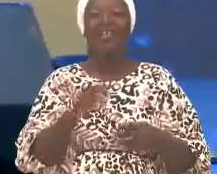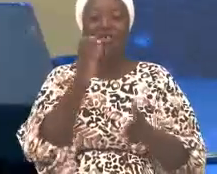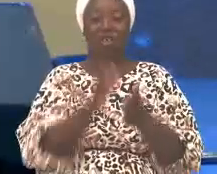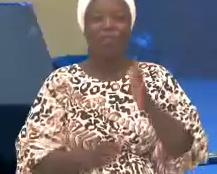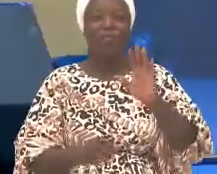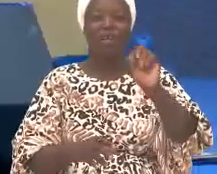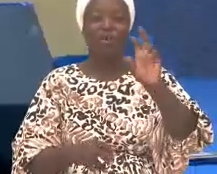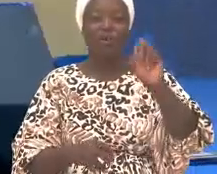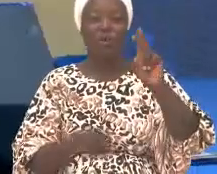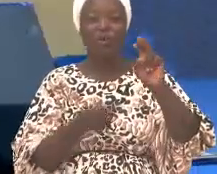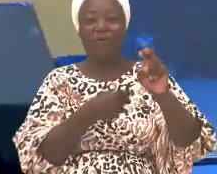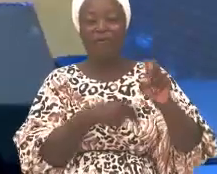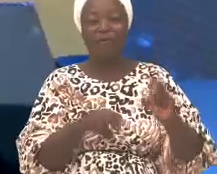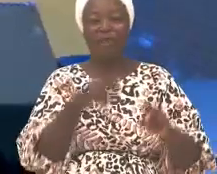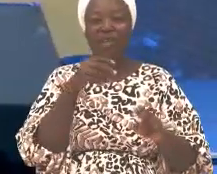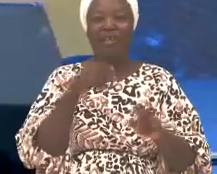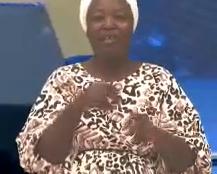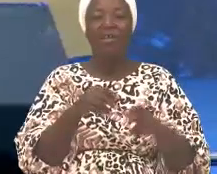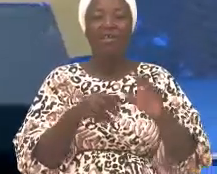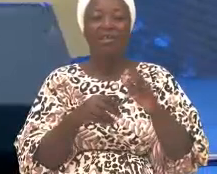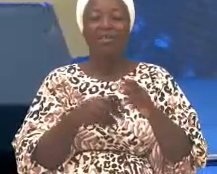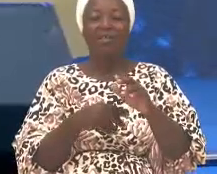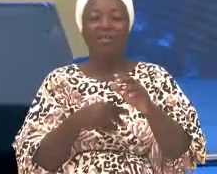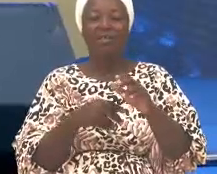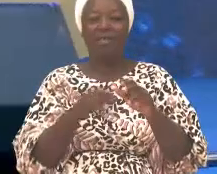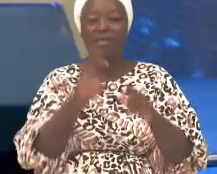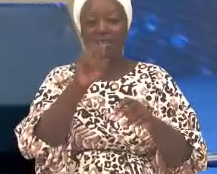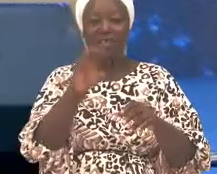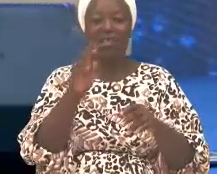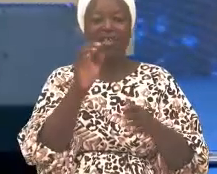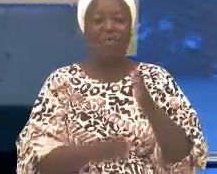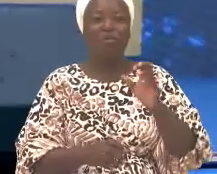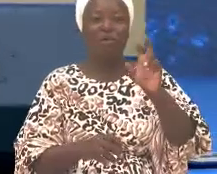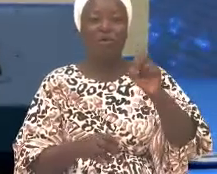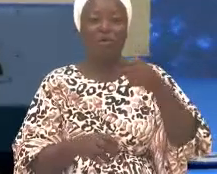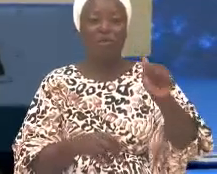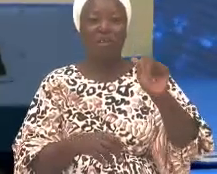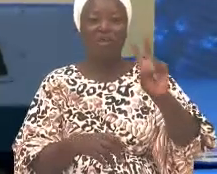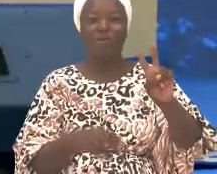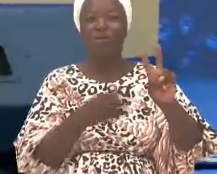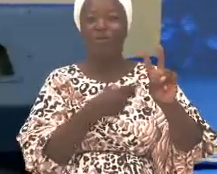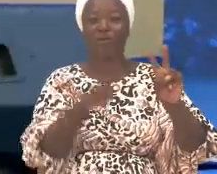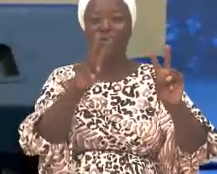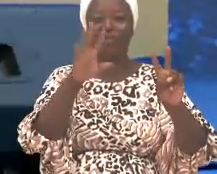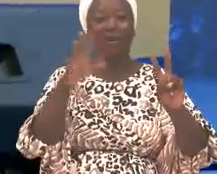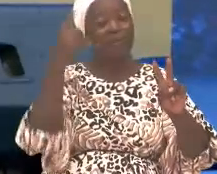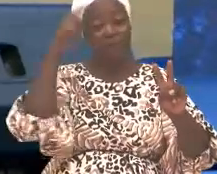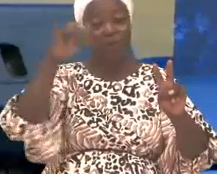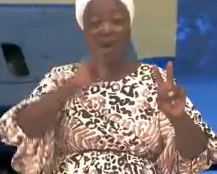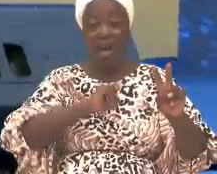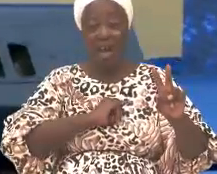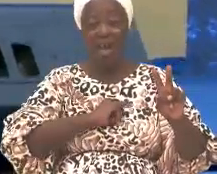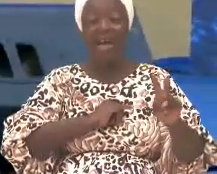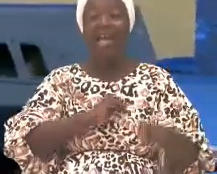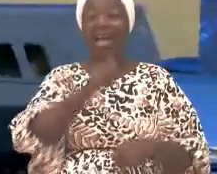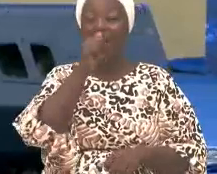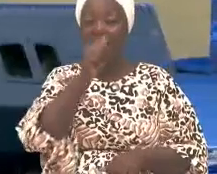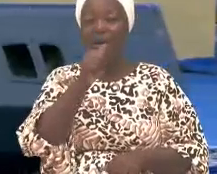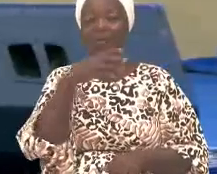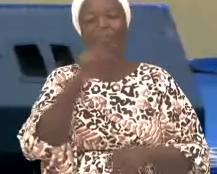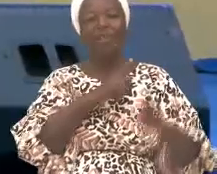verse 25. Ezekiel chapter 12, verse 25. For I am the